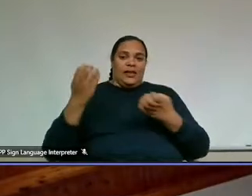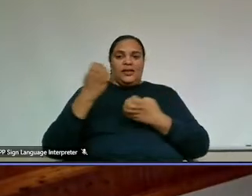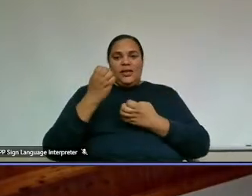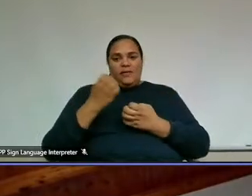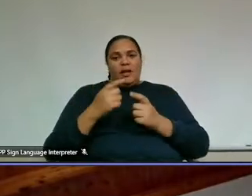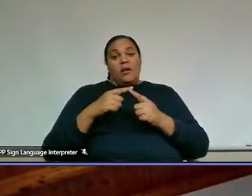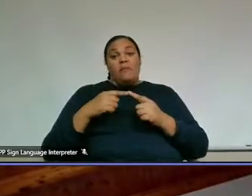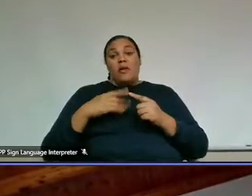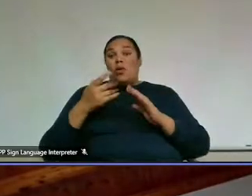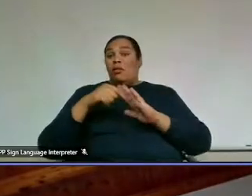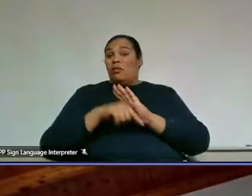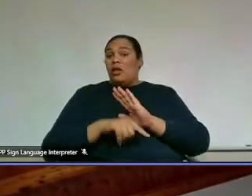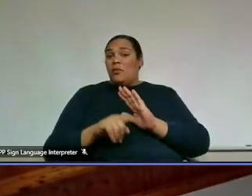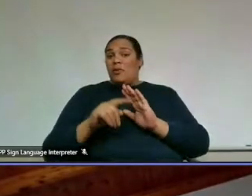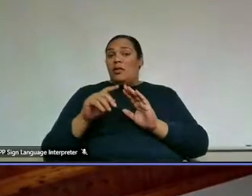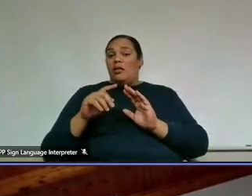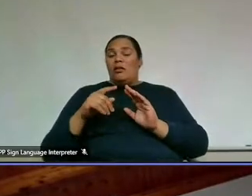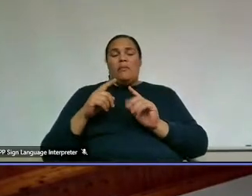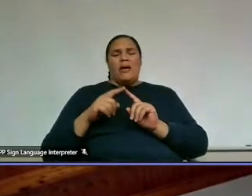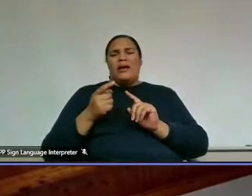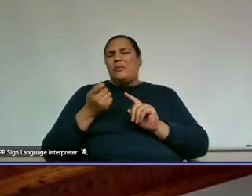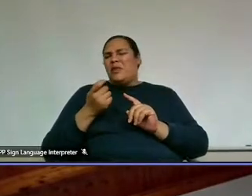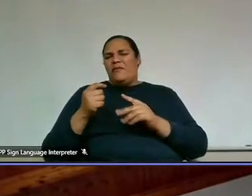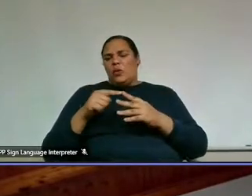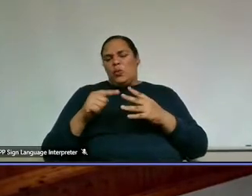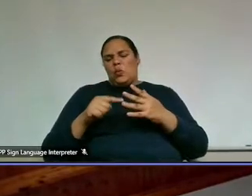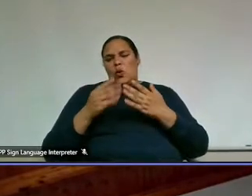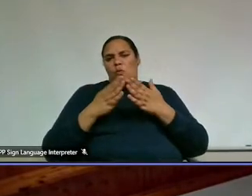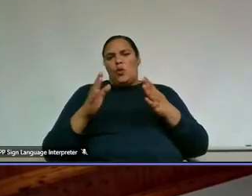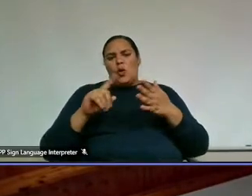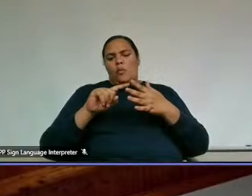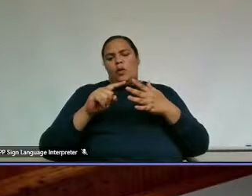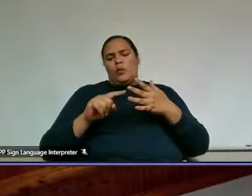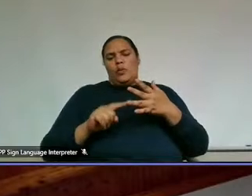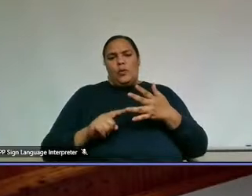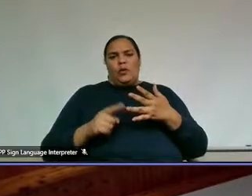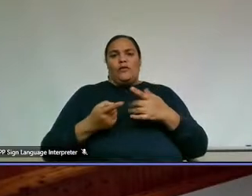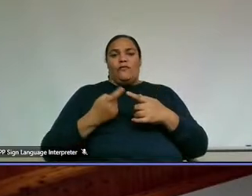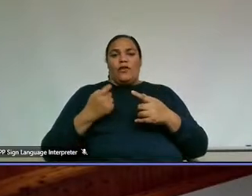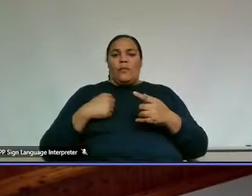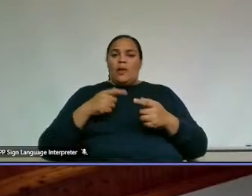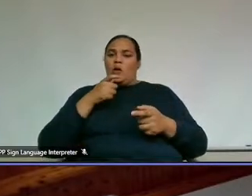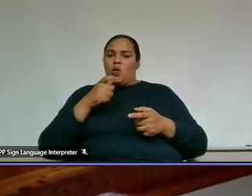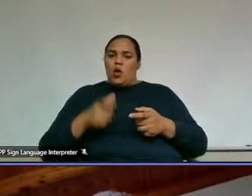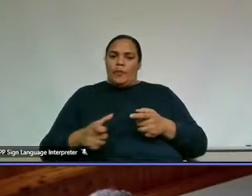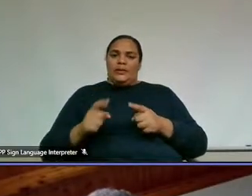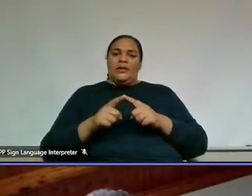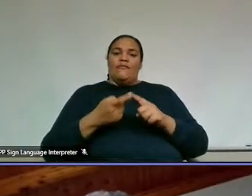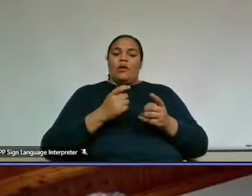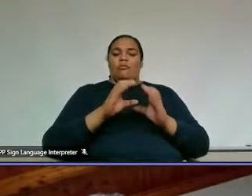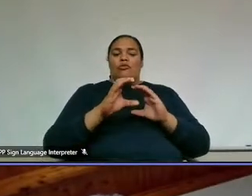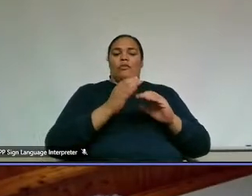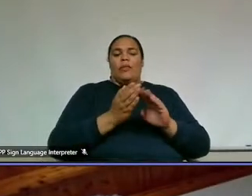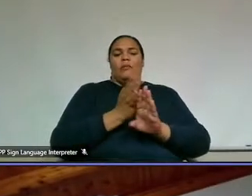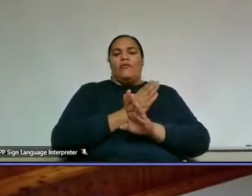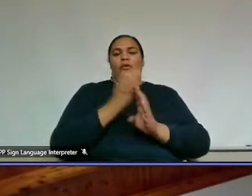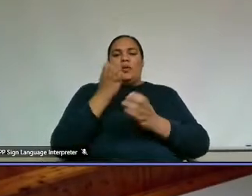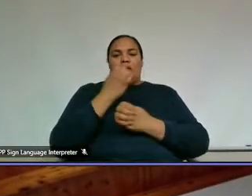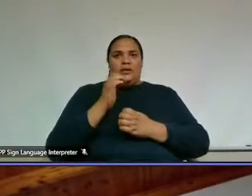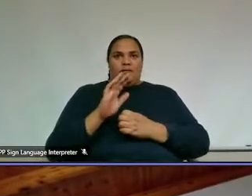I'm not going to go into detail on our comment, but just a couple of sort of broad pointers that come from our comment and also the conversations earlier this